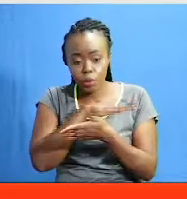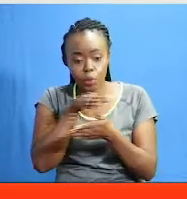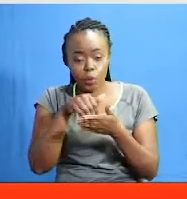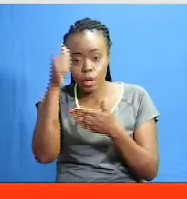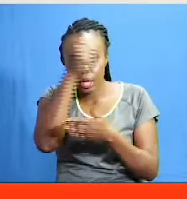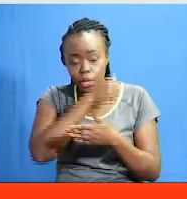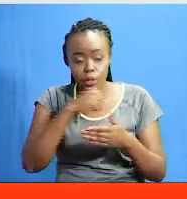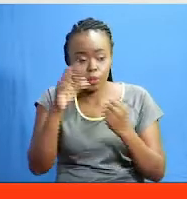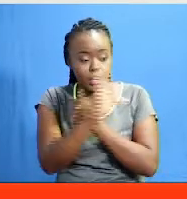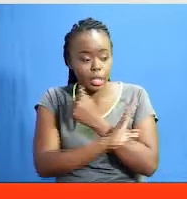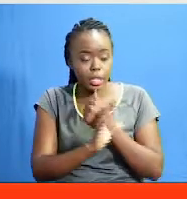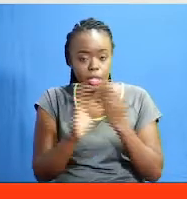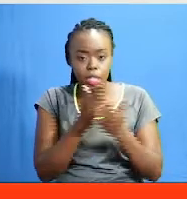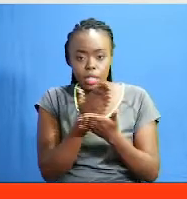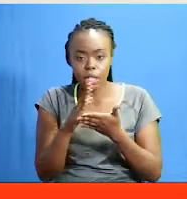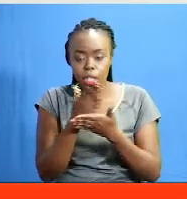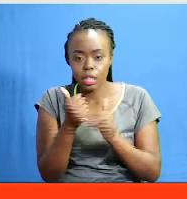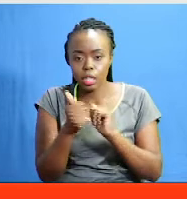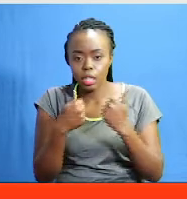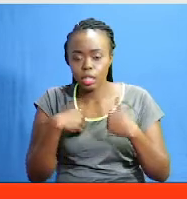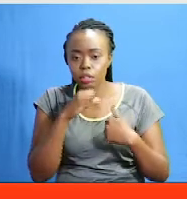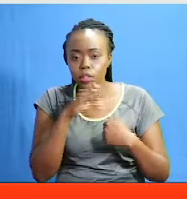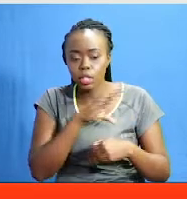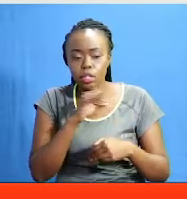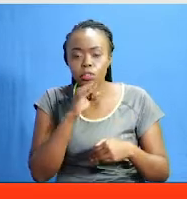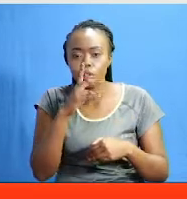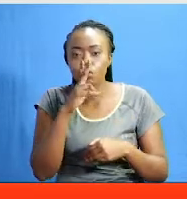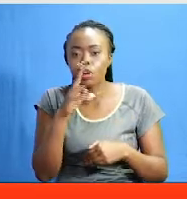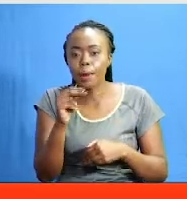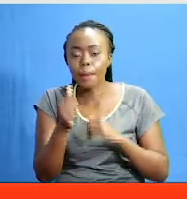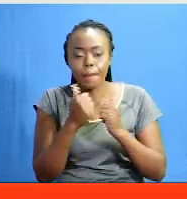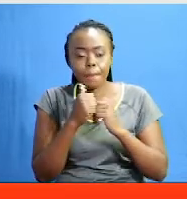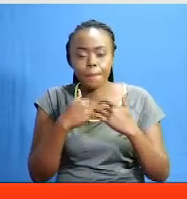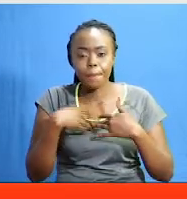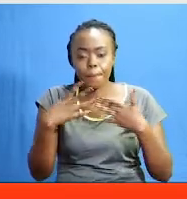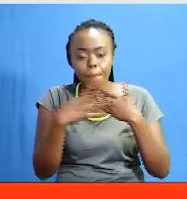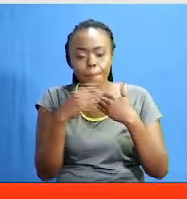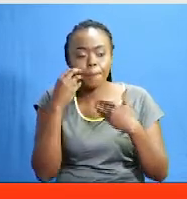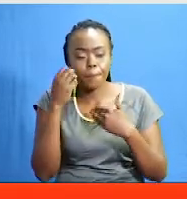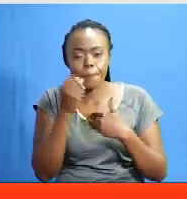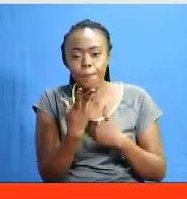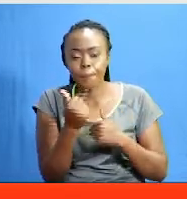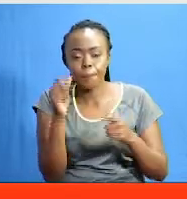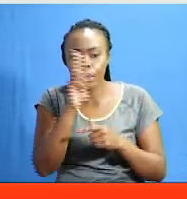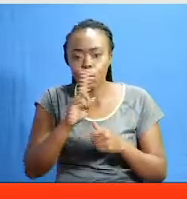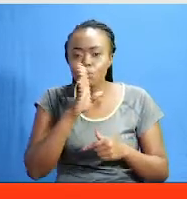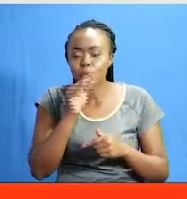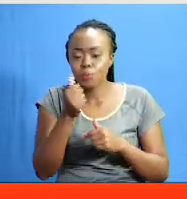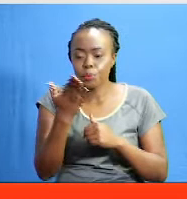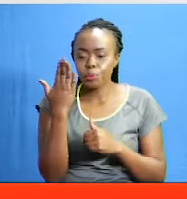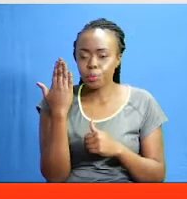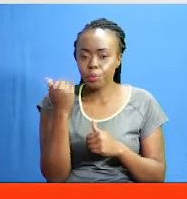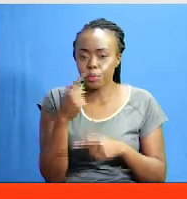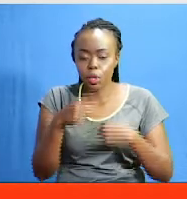for all African countries to share data. And it's not going to be as expensive as it used